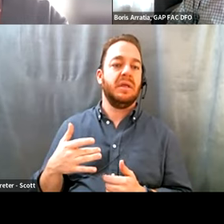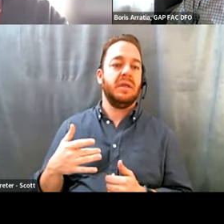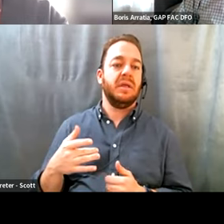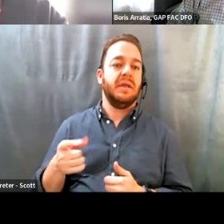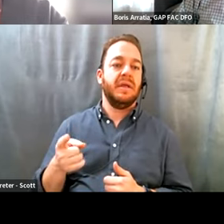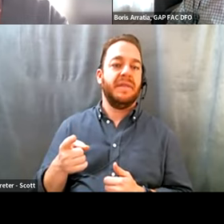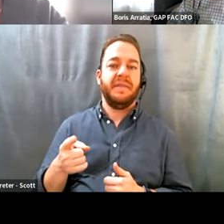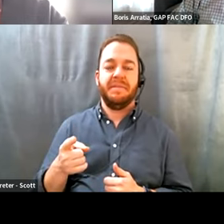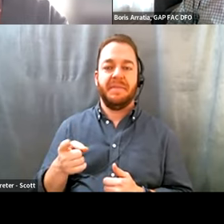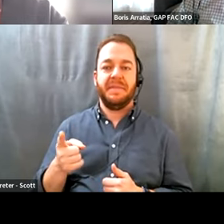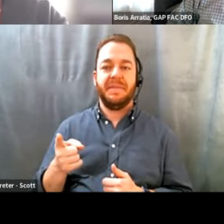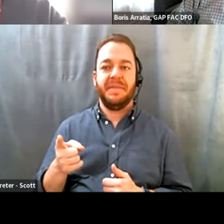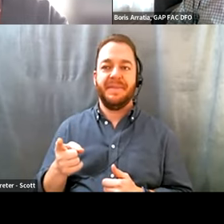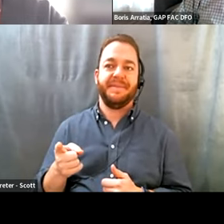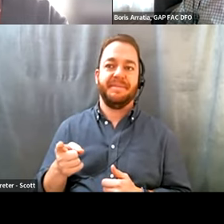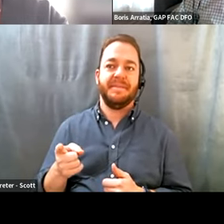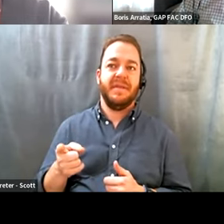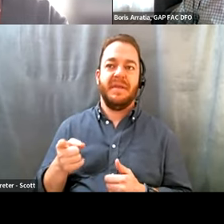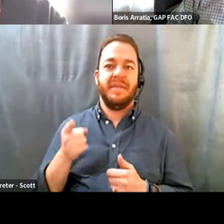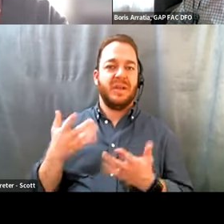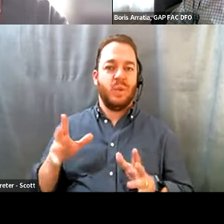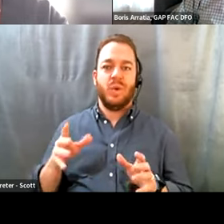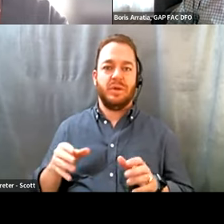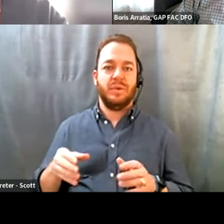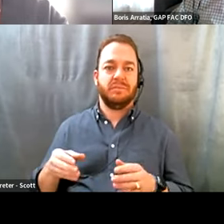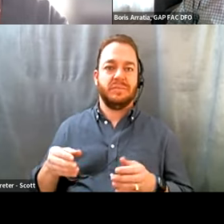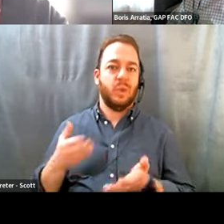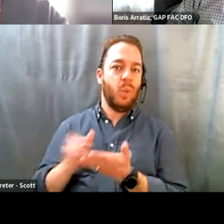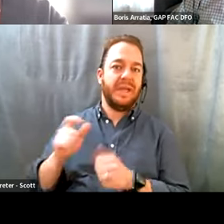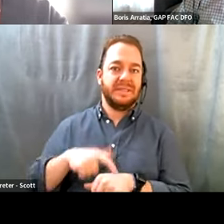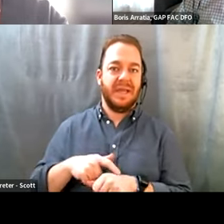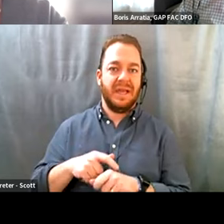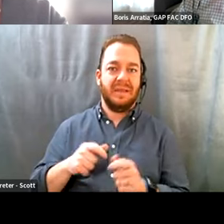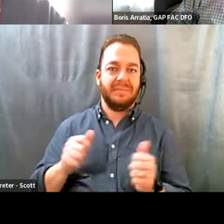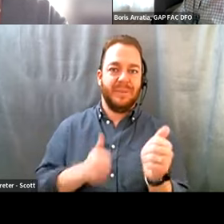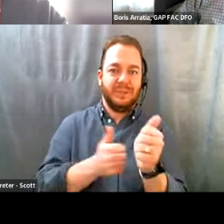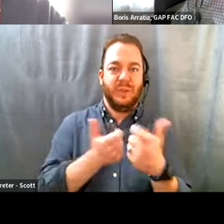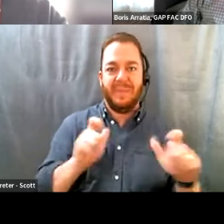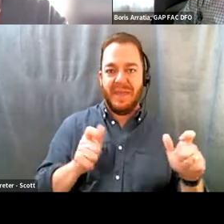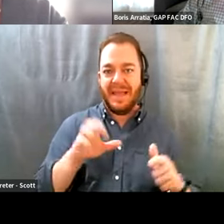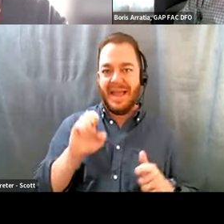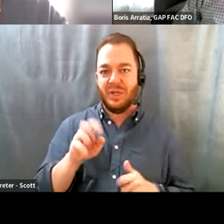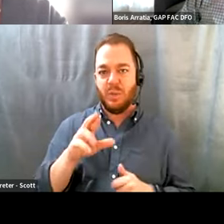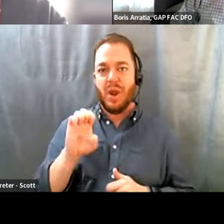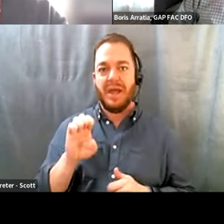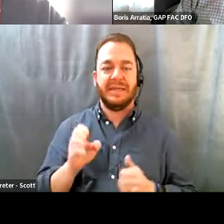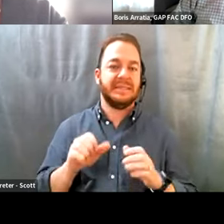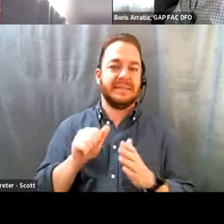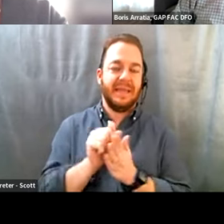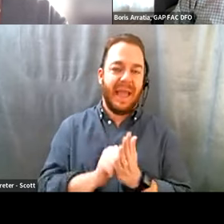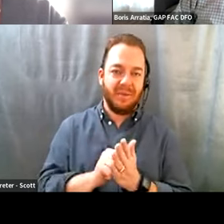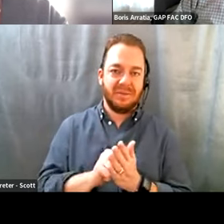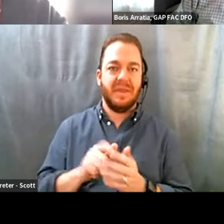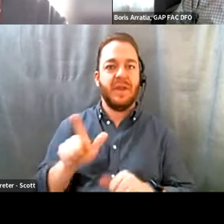too much of their time going after big enterprise accounts when they are new, because they're long sales cycles, very, very